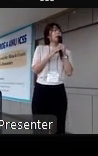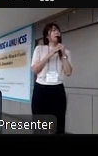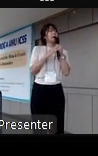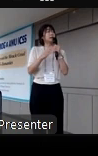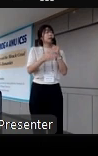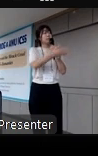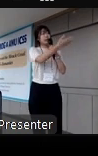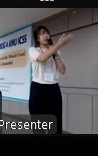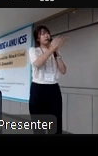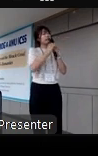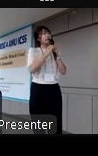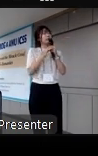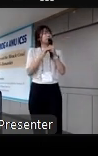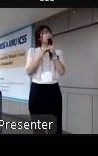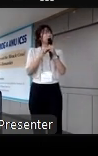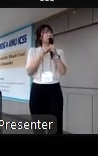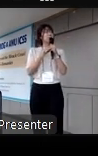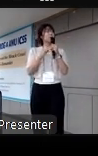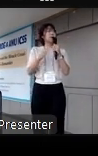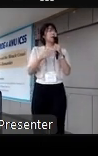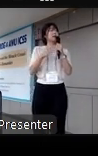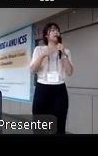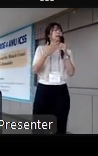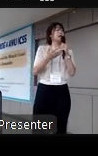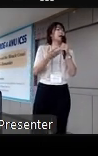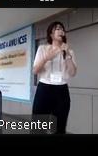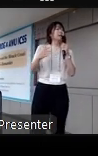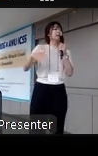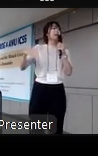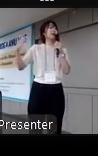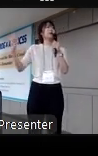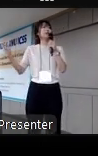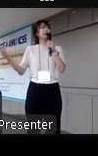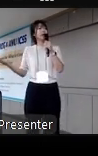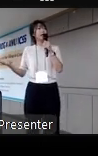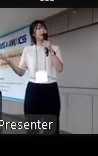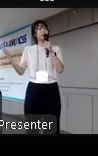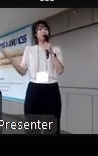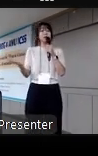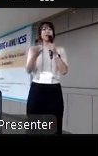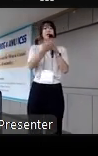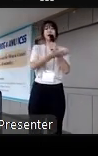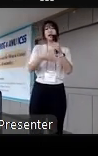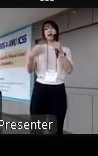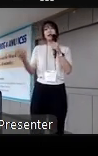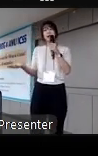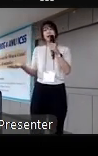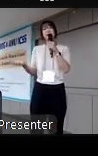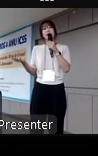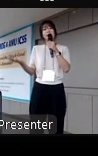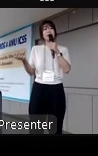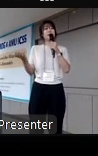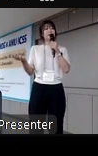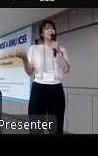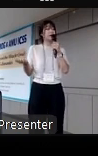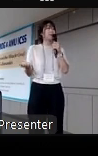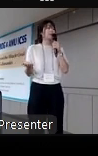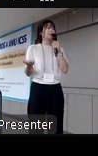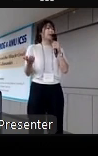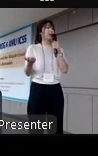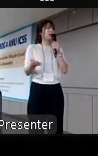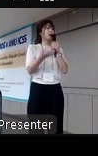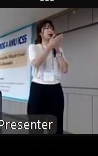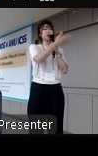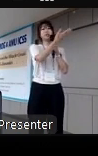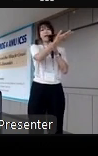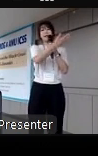9, there's a competing referent introduced, so a boy enters the club, sees a girl reading, music is on and dance. Now there's more